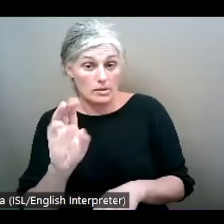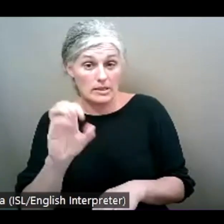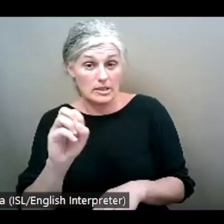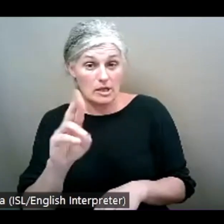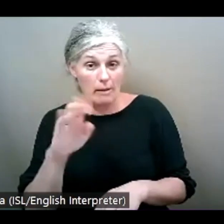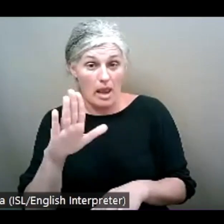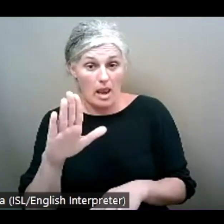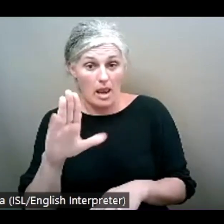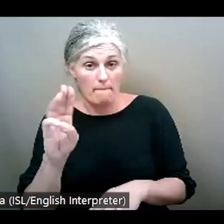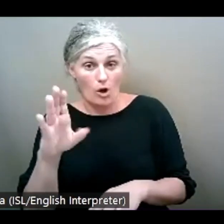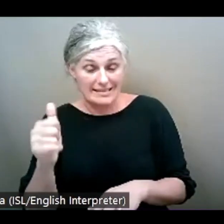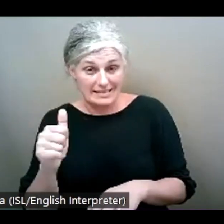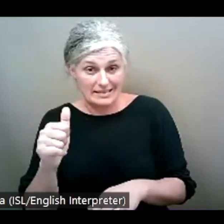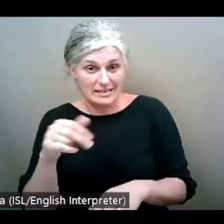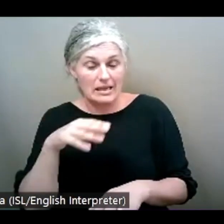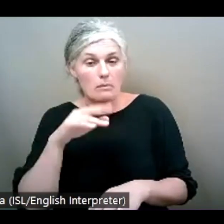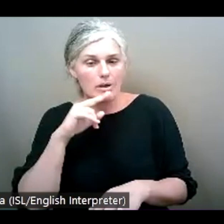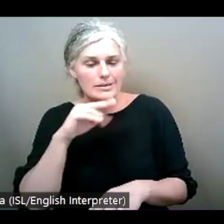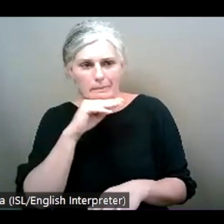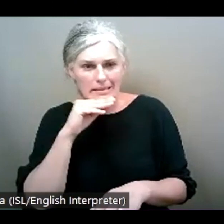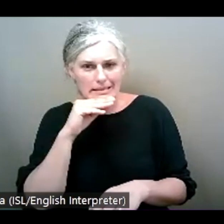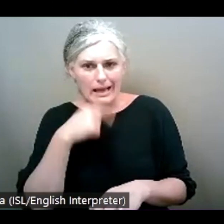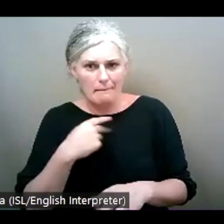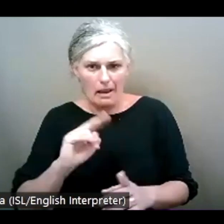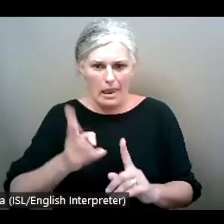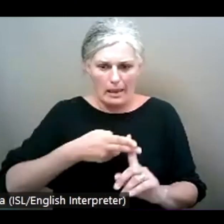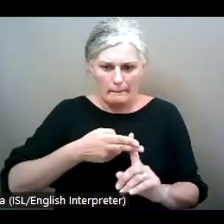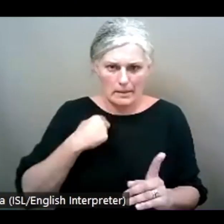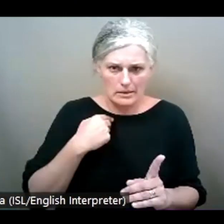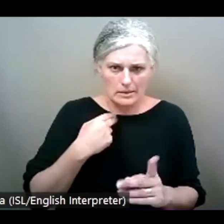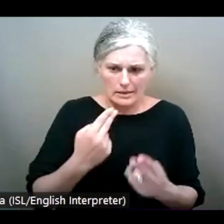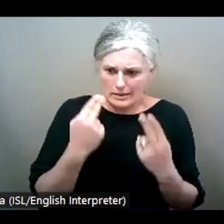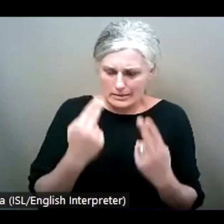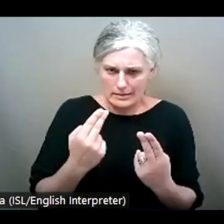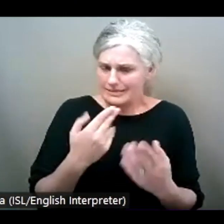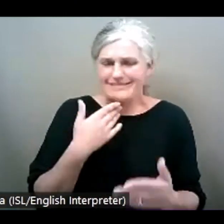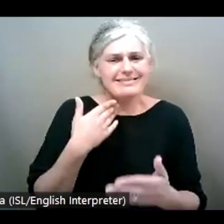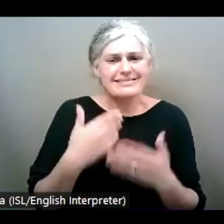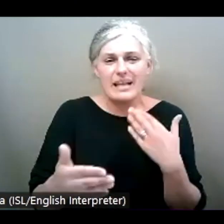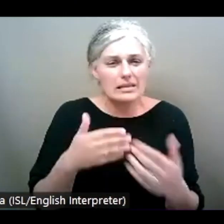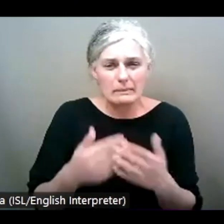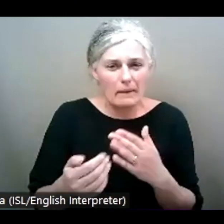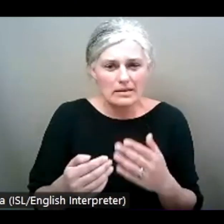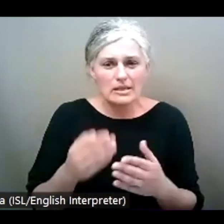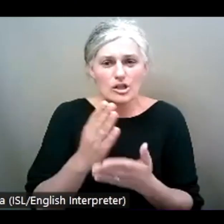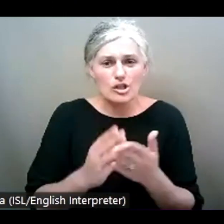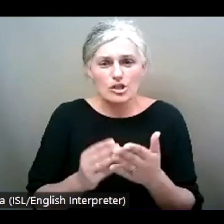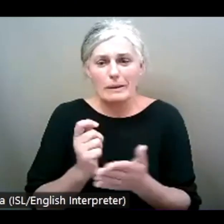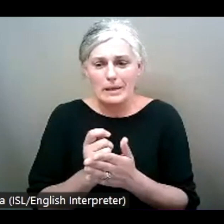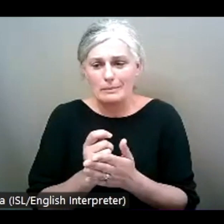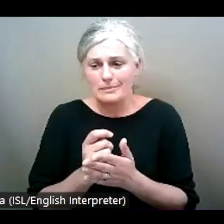label, and that takes over everything. So it doesn't matter that I'm a bit of a scumbag from Killock in